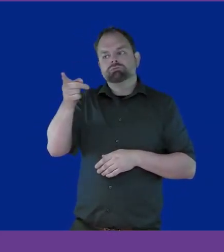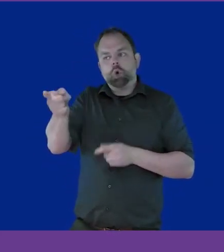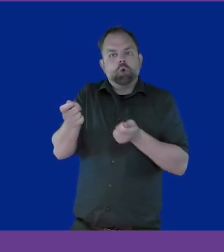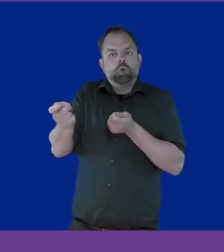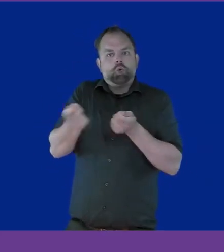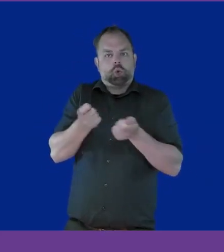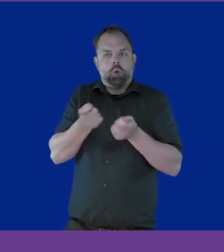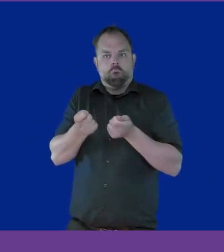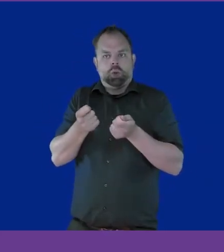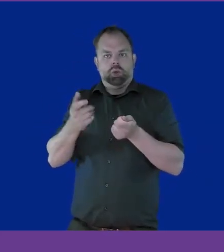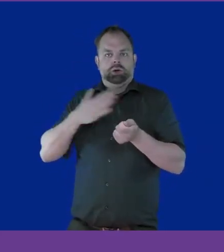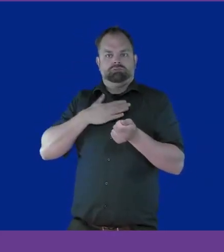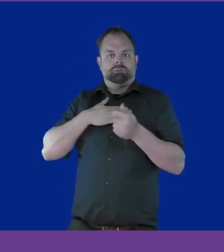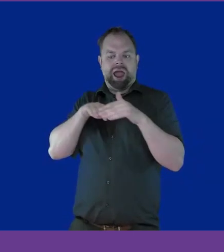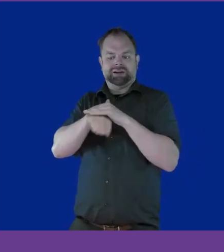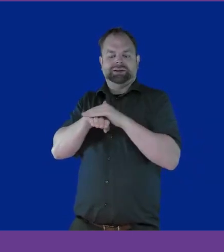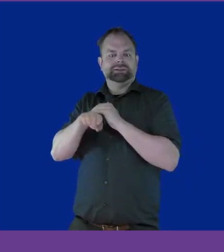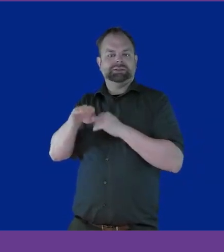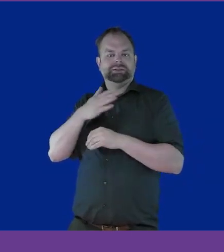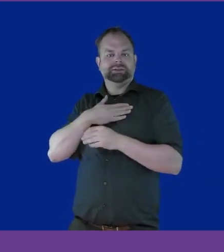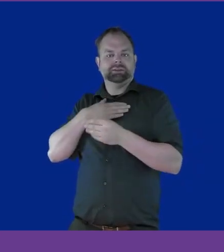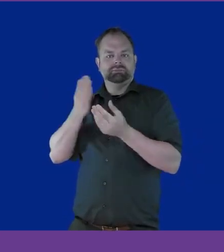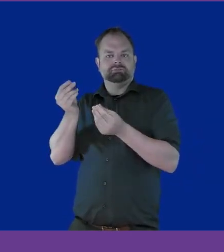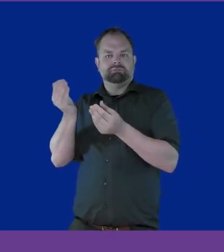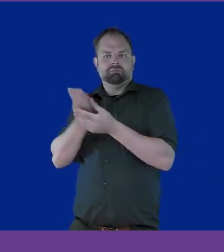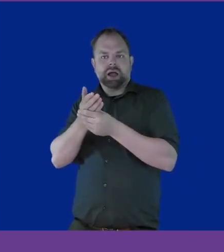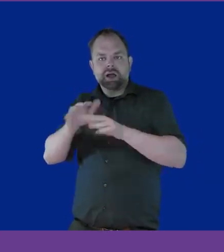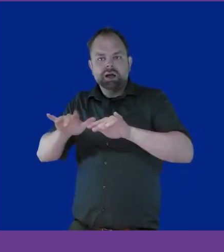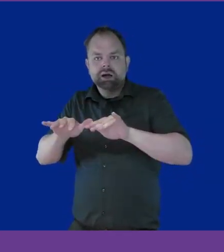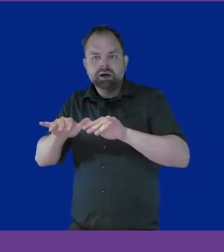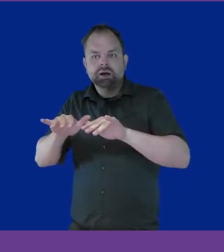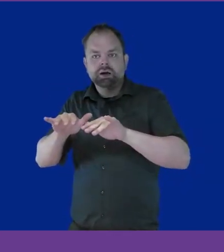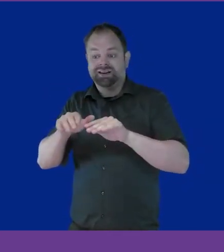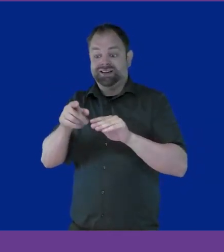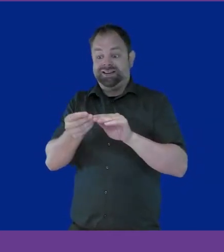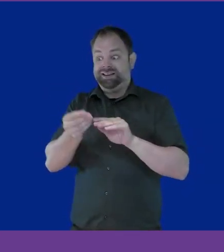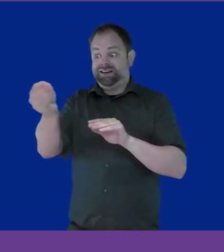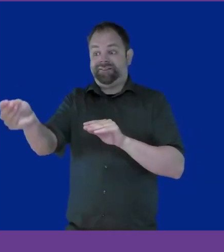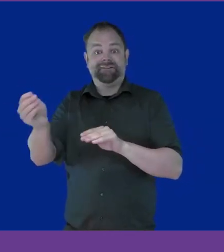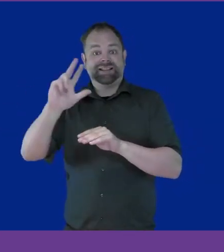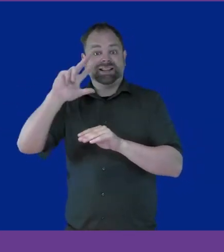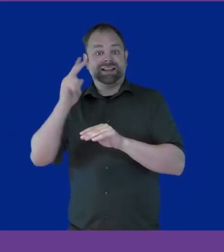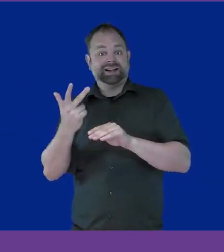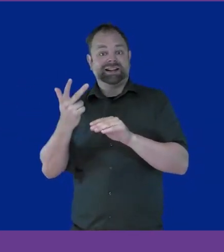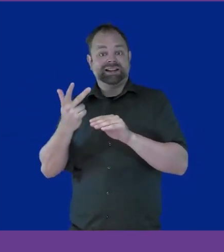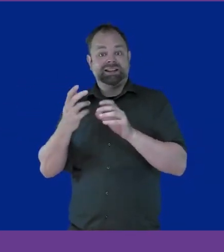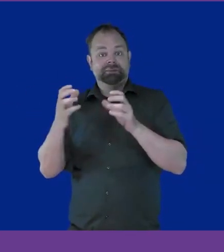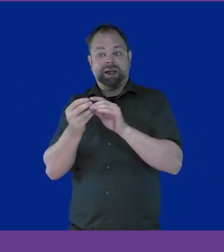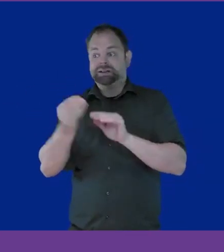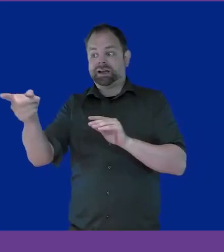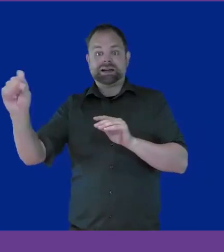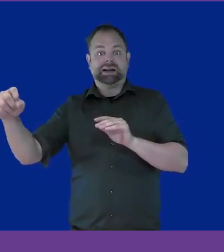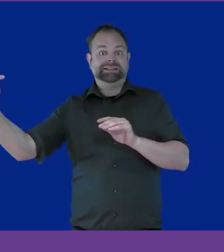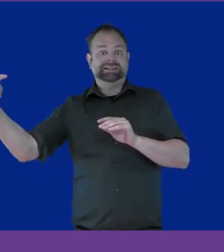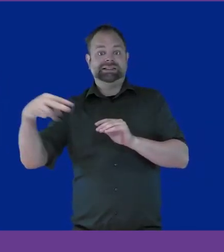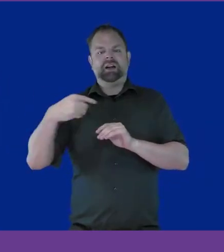data access management dashboard, where the users can overview and control what third parties